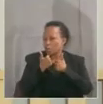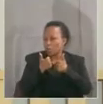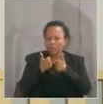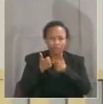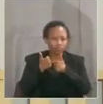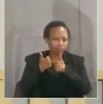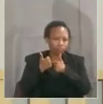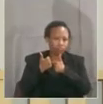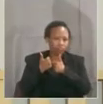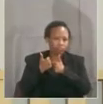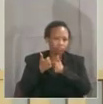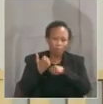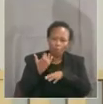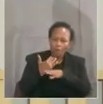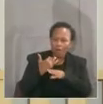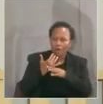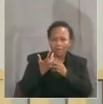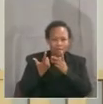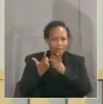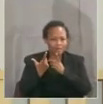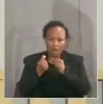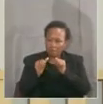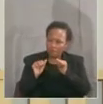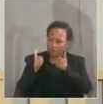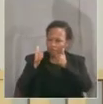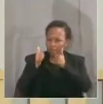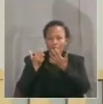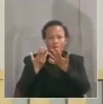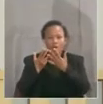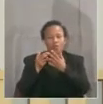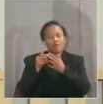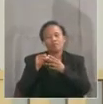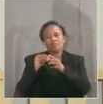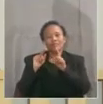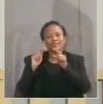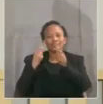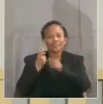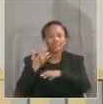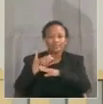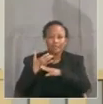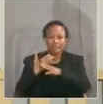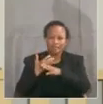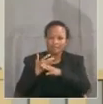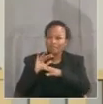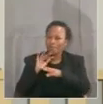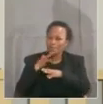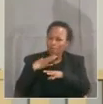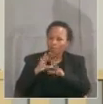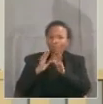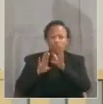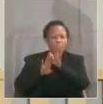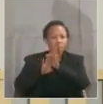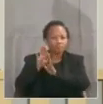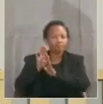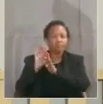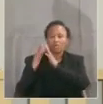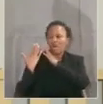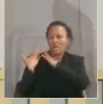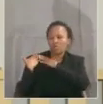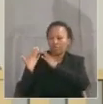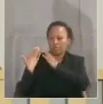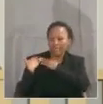political killings task team is to improve on accountability, which talks